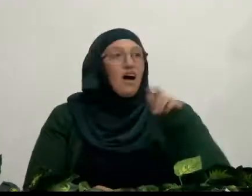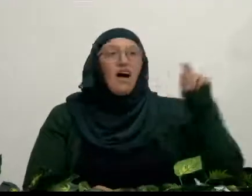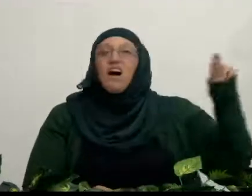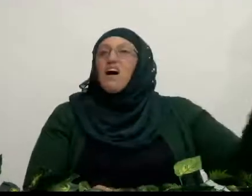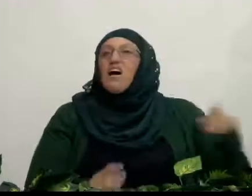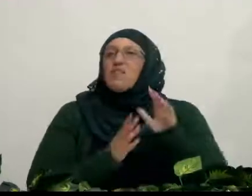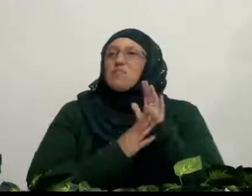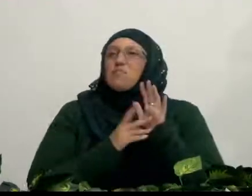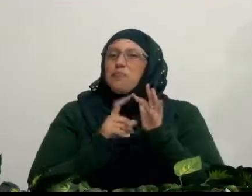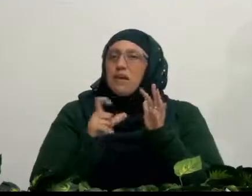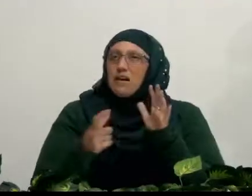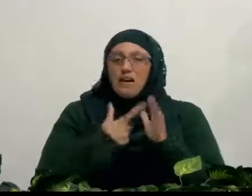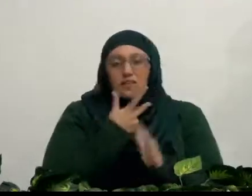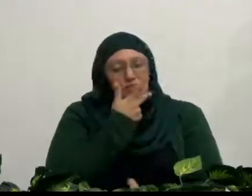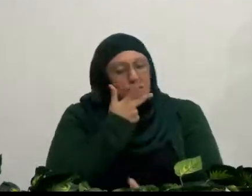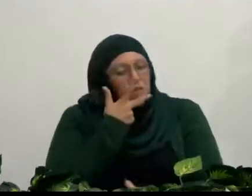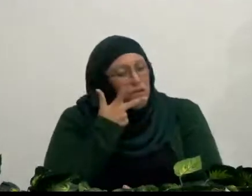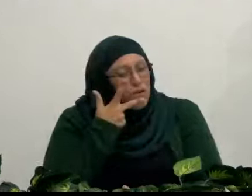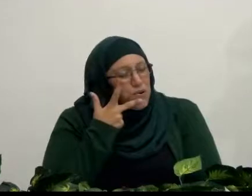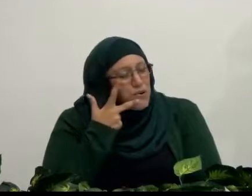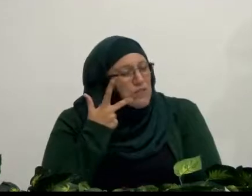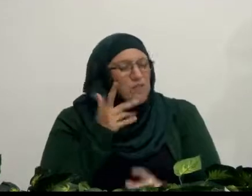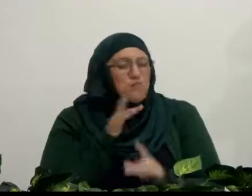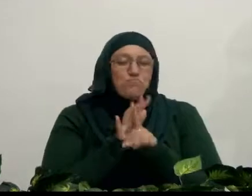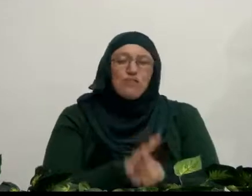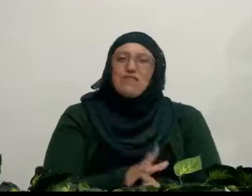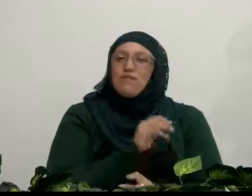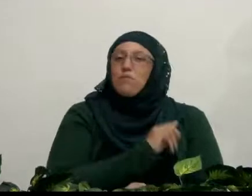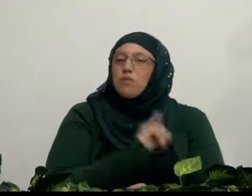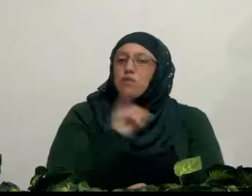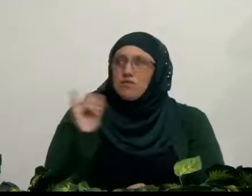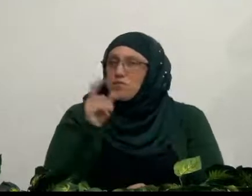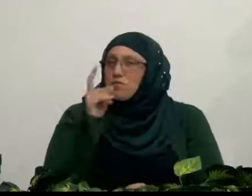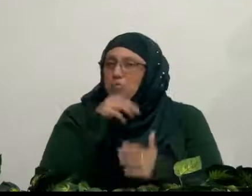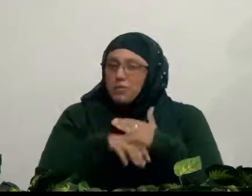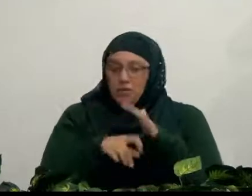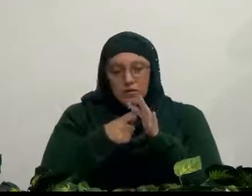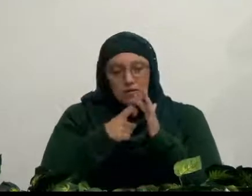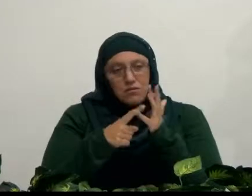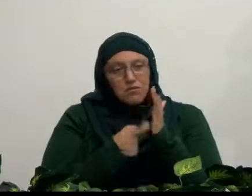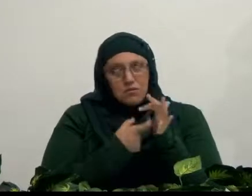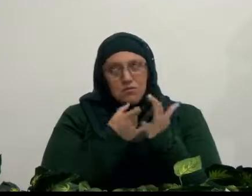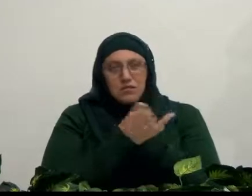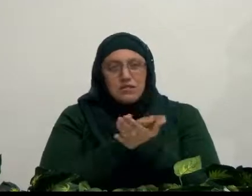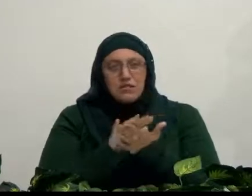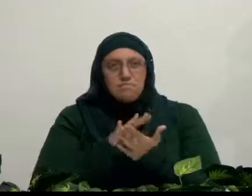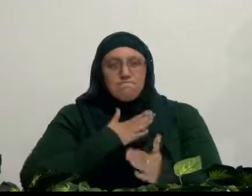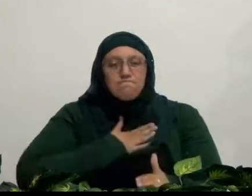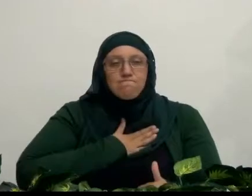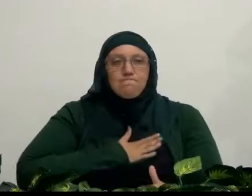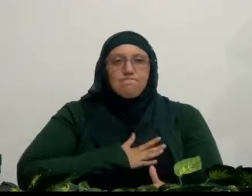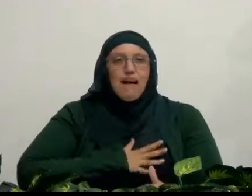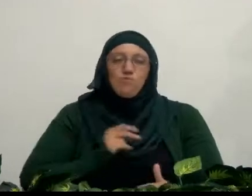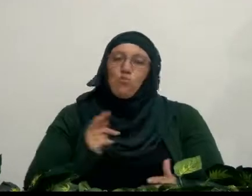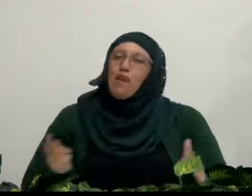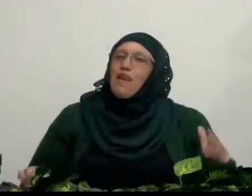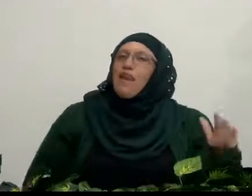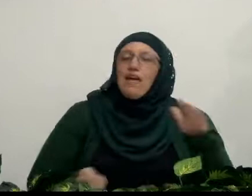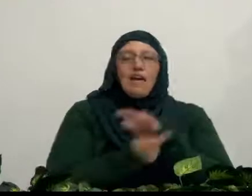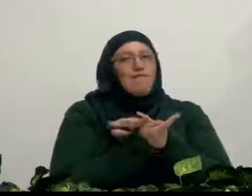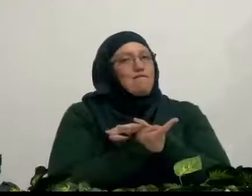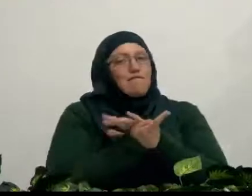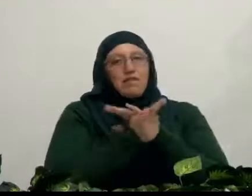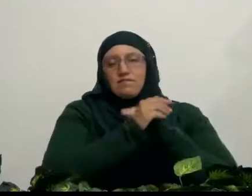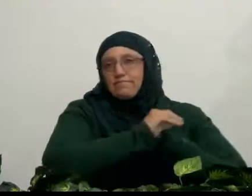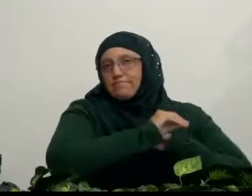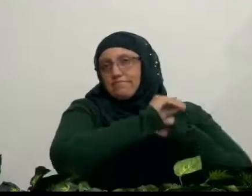the Quraysh, the infidels of Quraysh. Now they were forced to leave their homelands empty-handed.